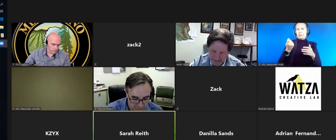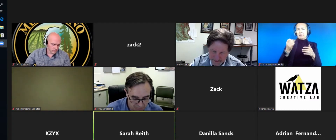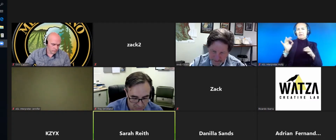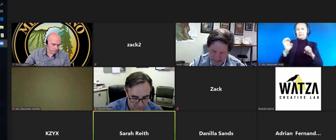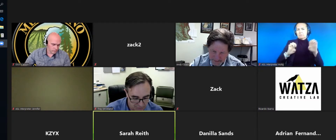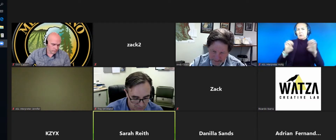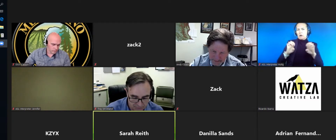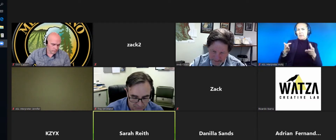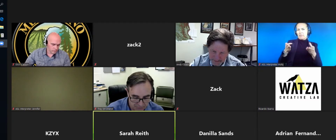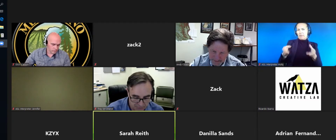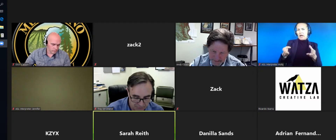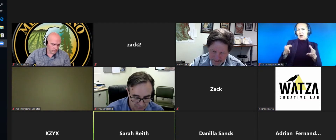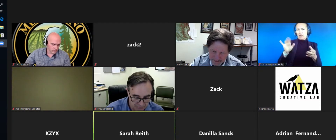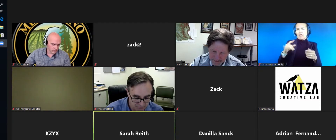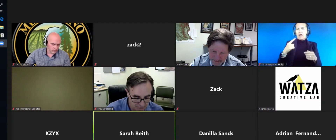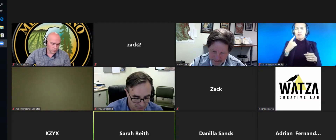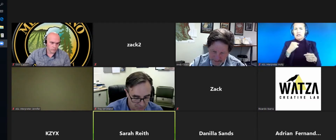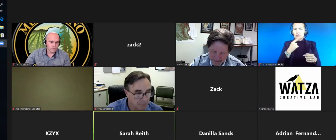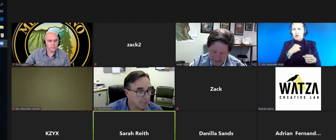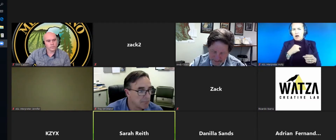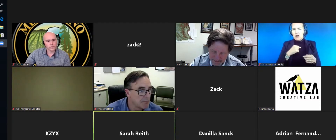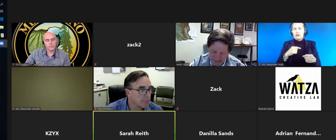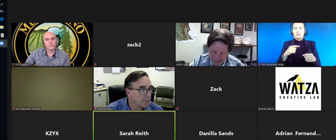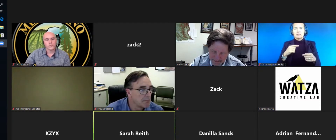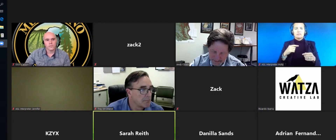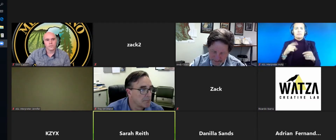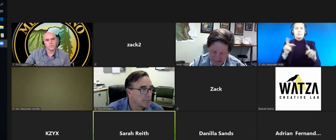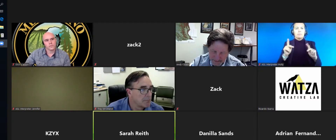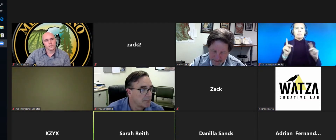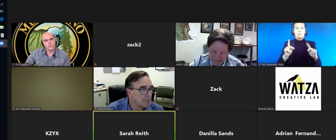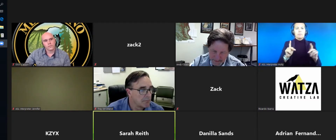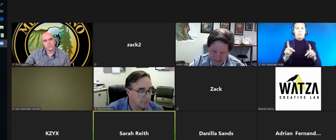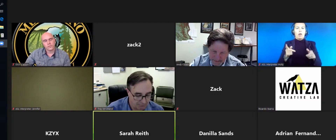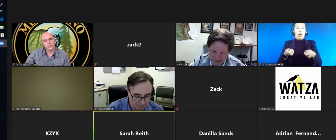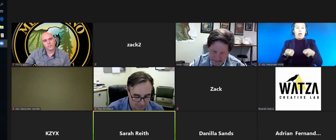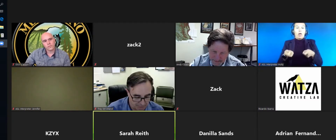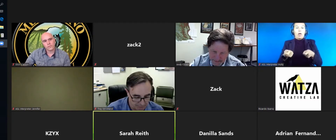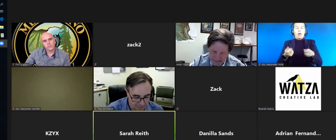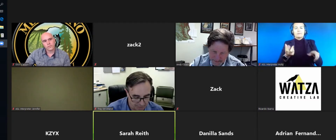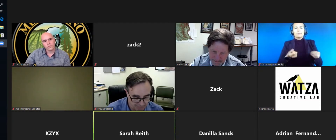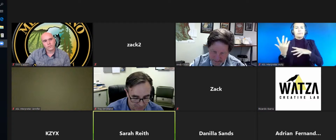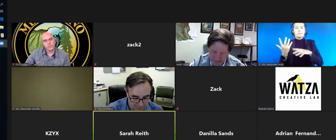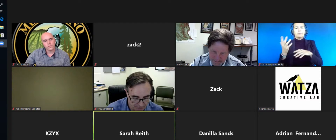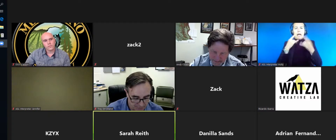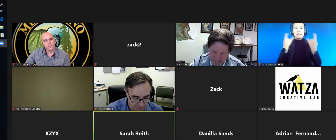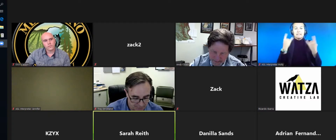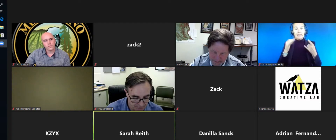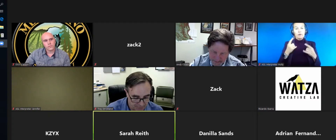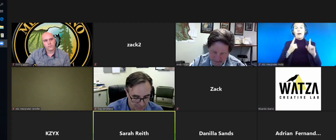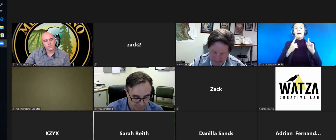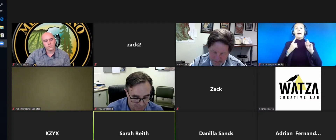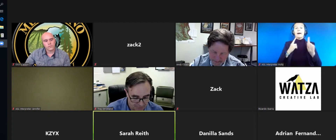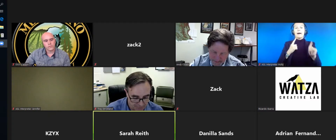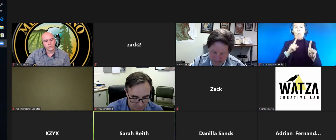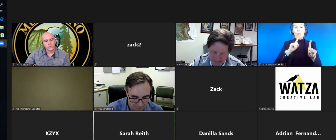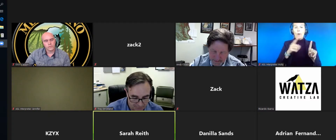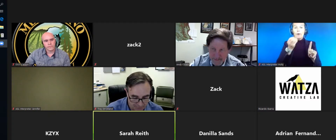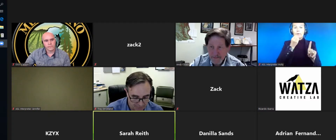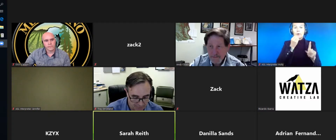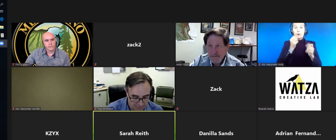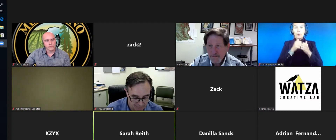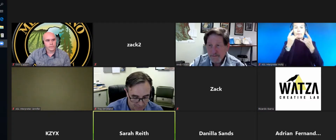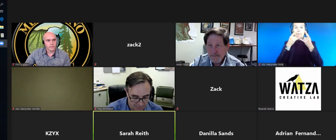on where patrons are being enticed to discard their masks. And if you go up to the counter and you're wearing a mask, then you don't